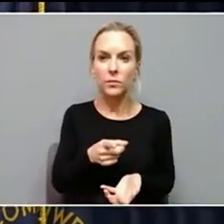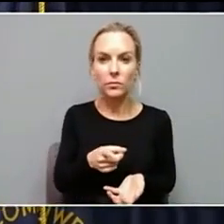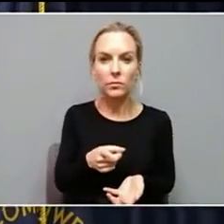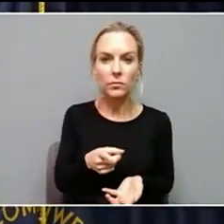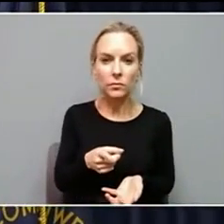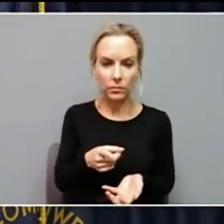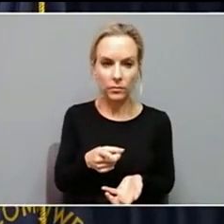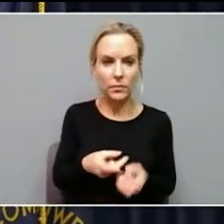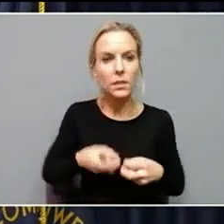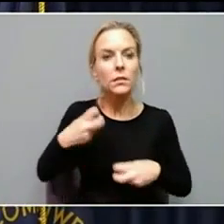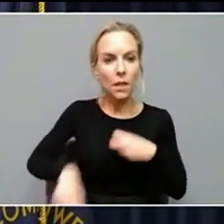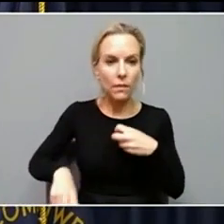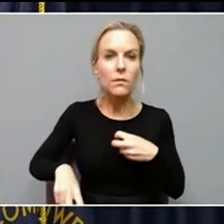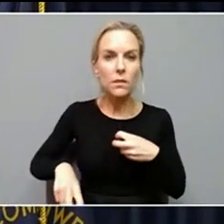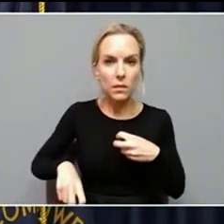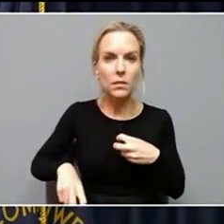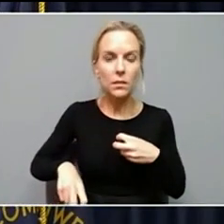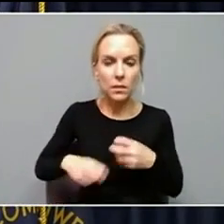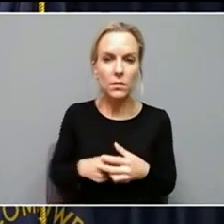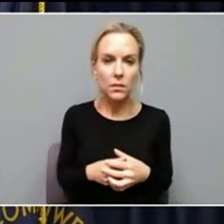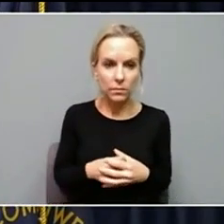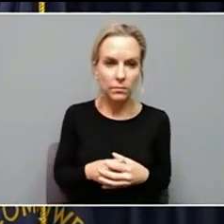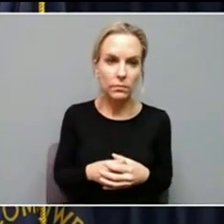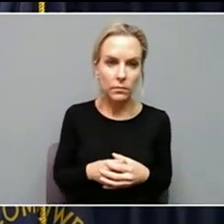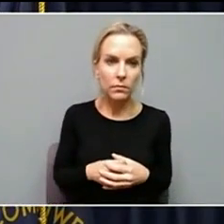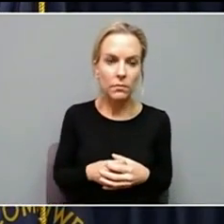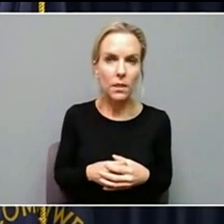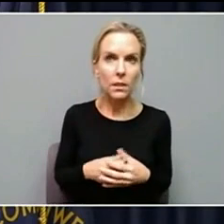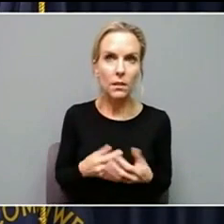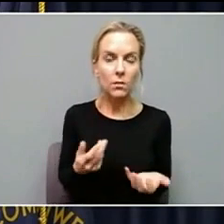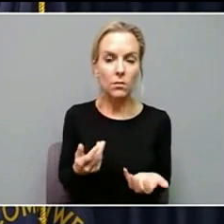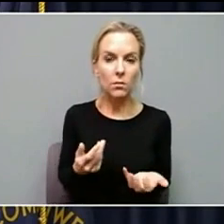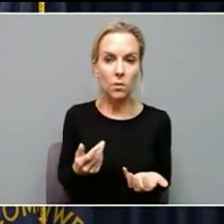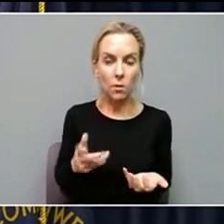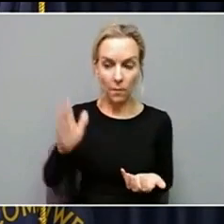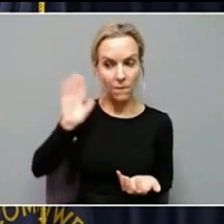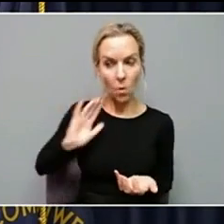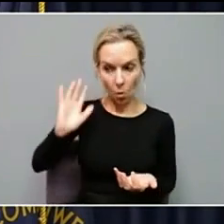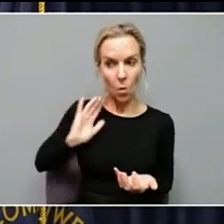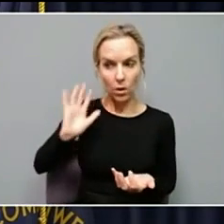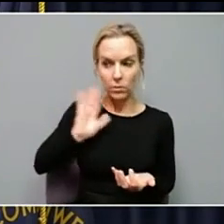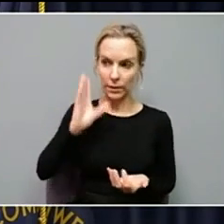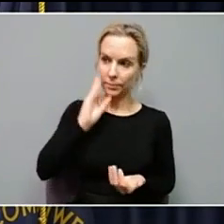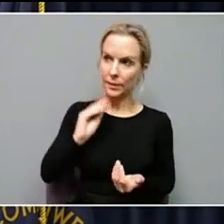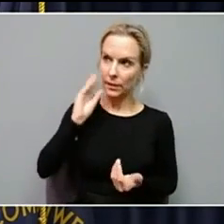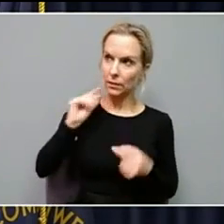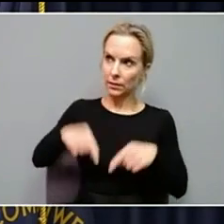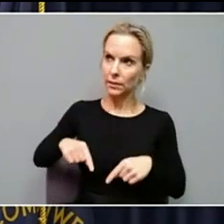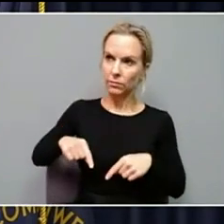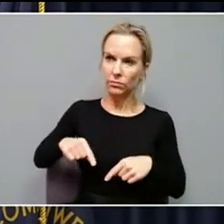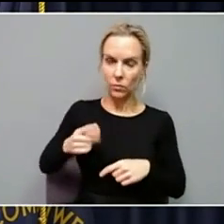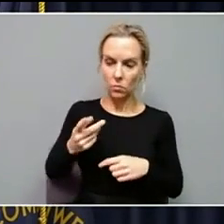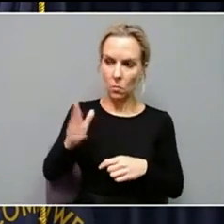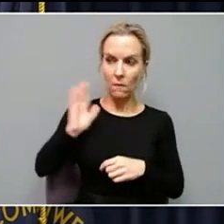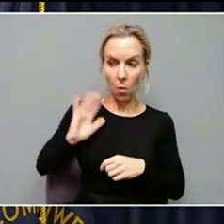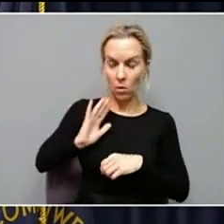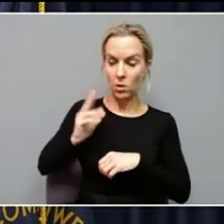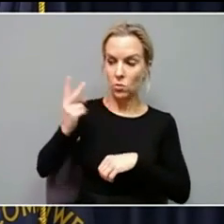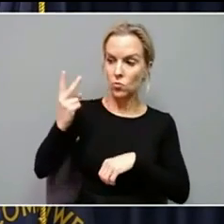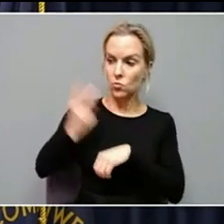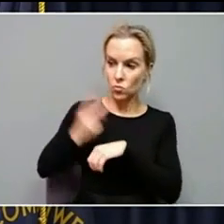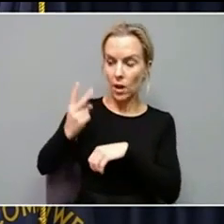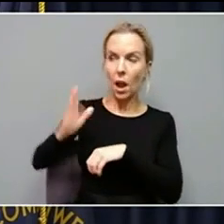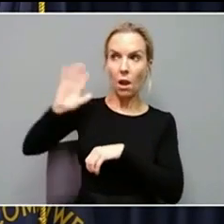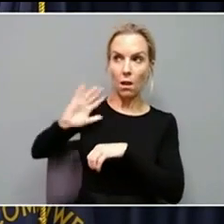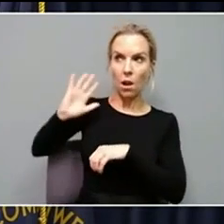tough. We've been in days like this, actually, there only been 2 days with more cases in the